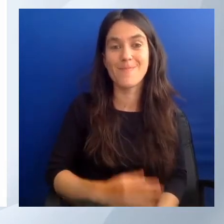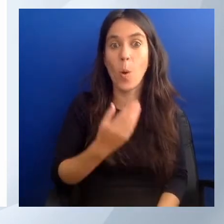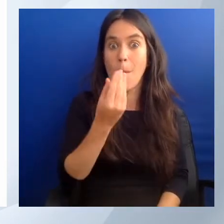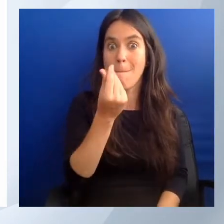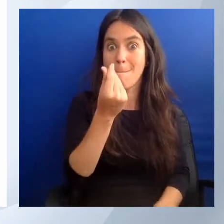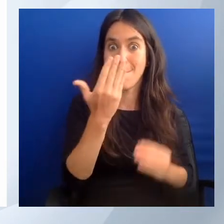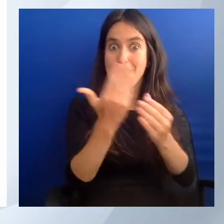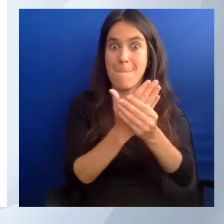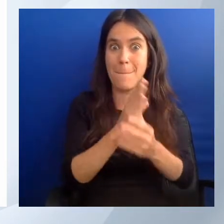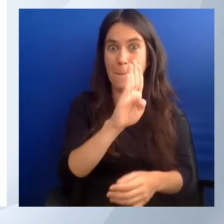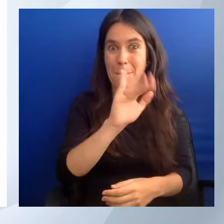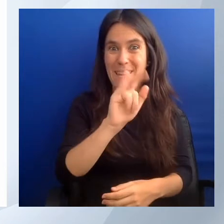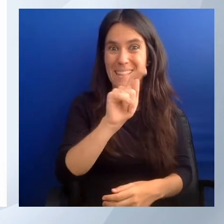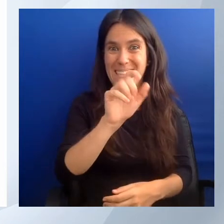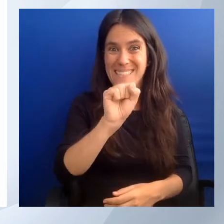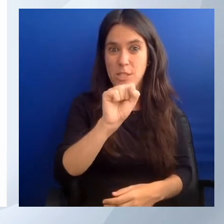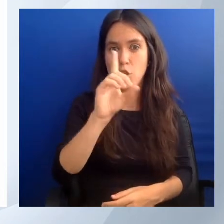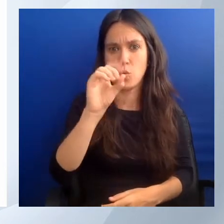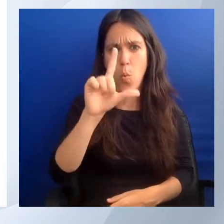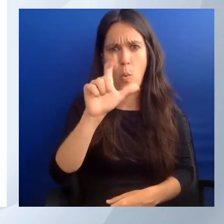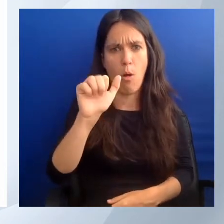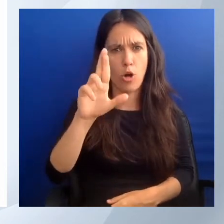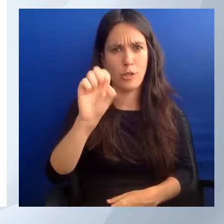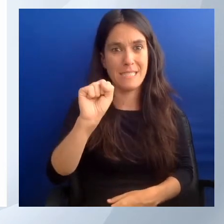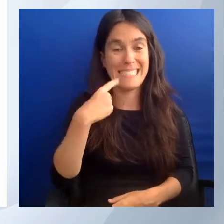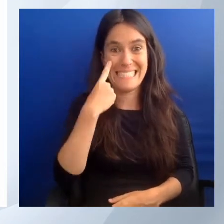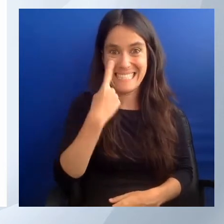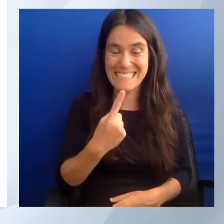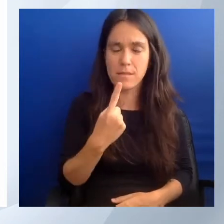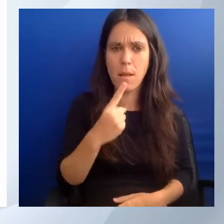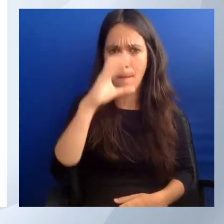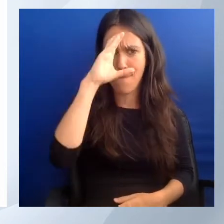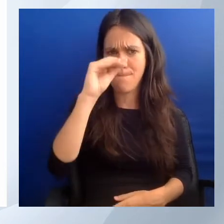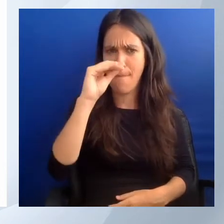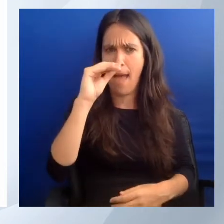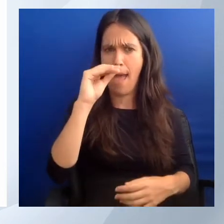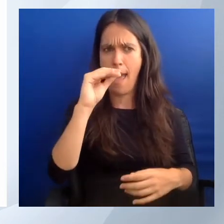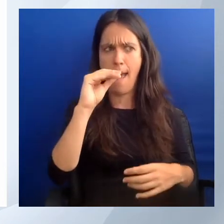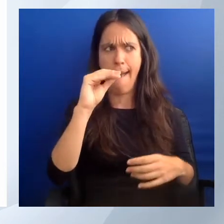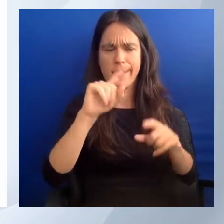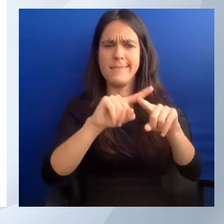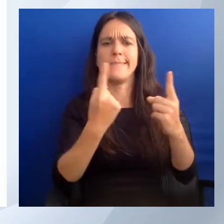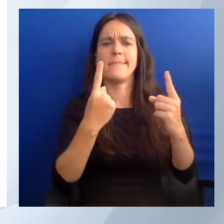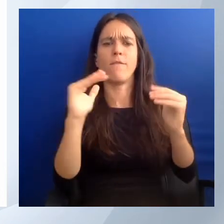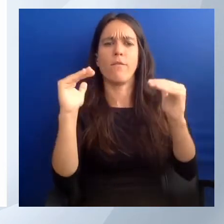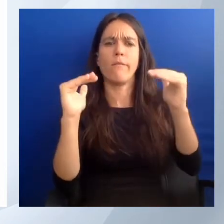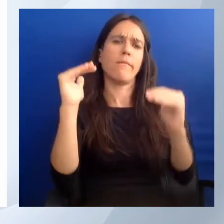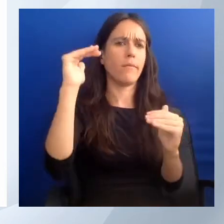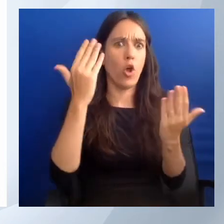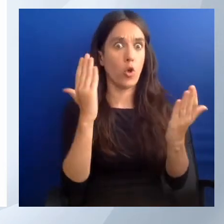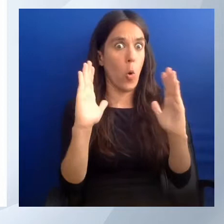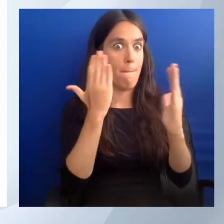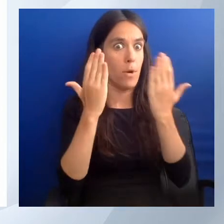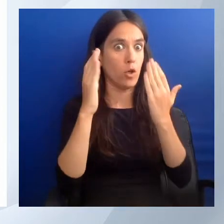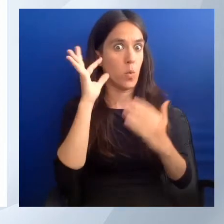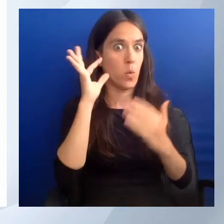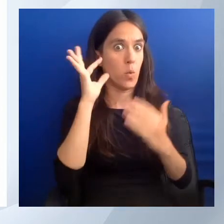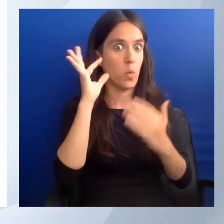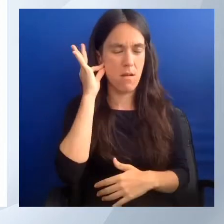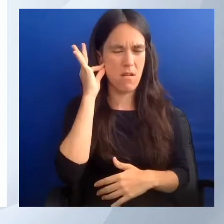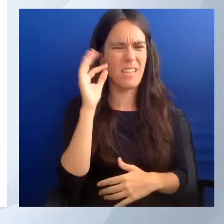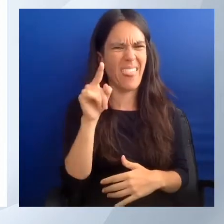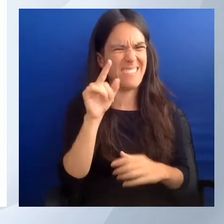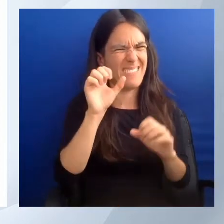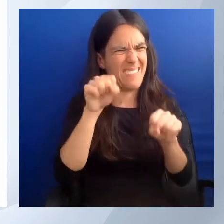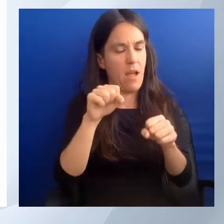dollars notice that men are treated differently by the model than women, and that can be a problem. Whether that's a problem